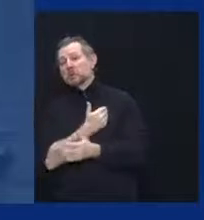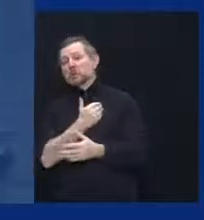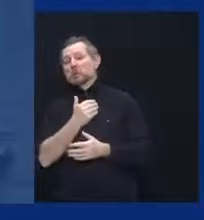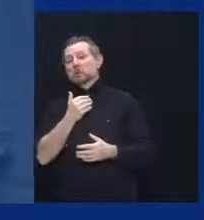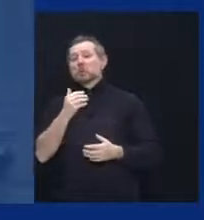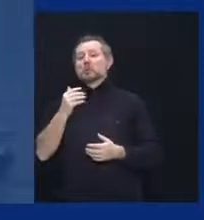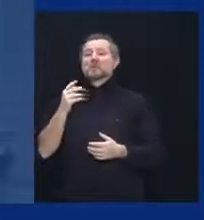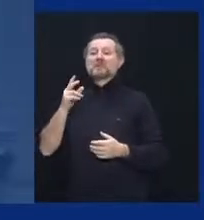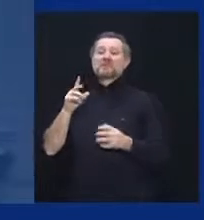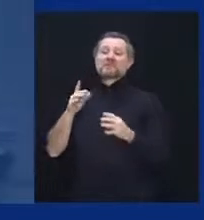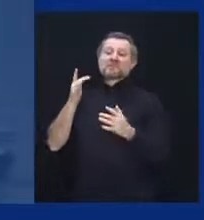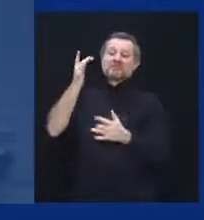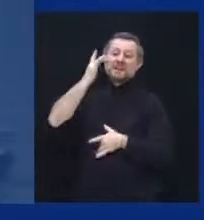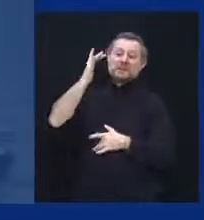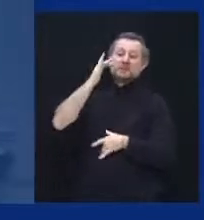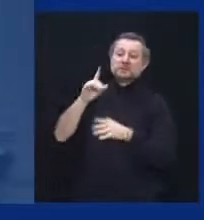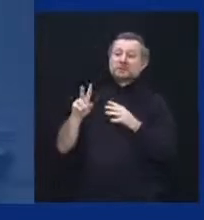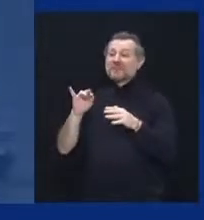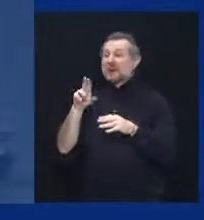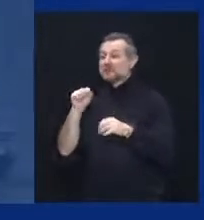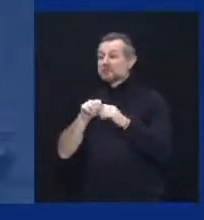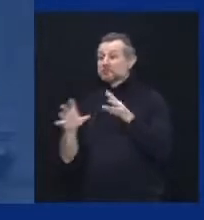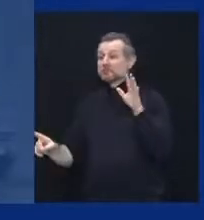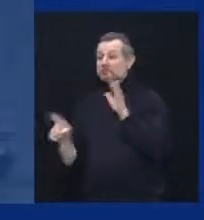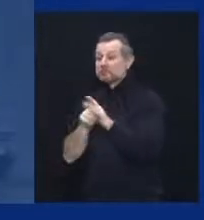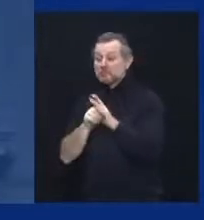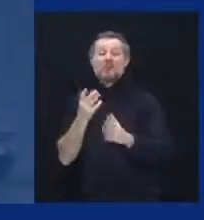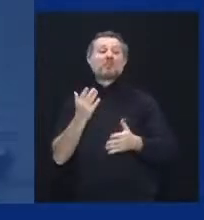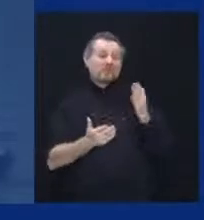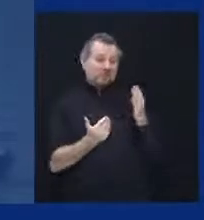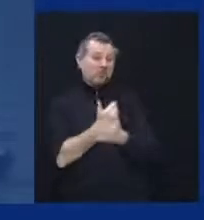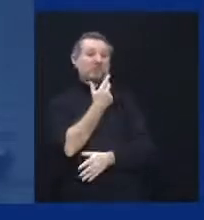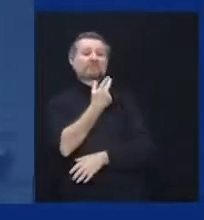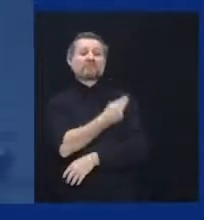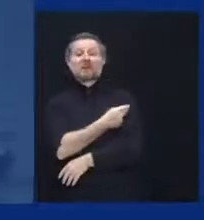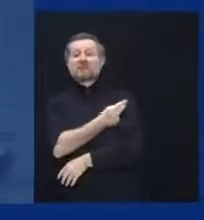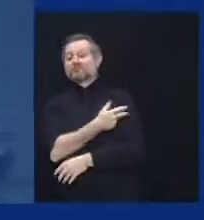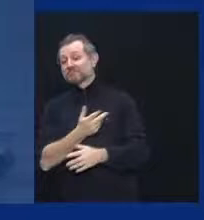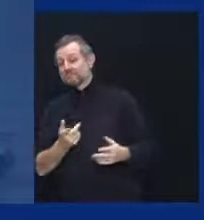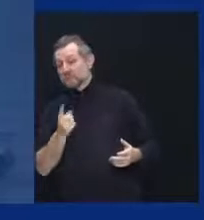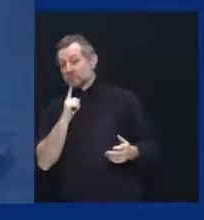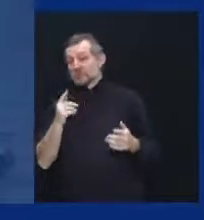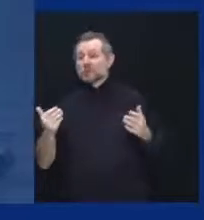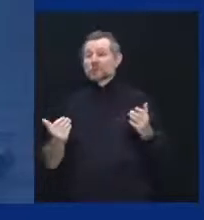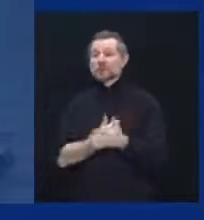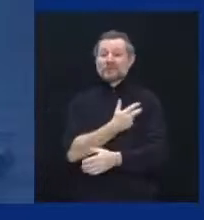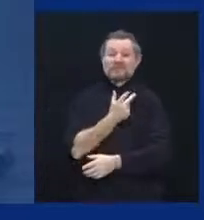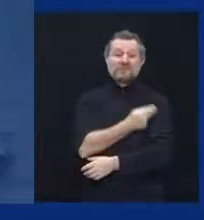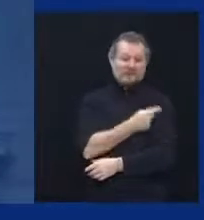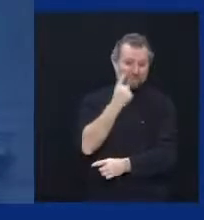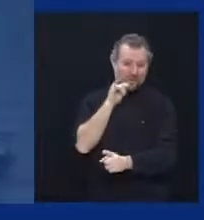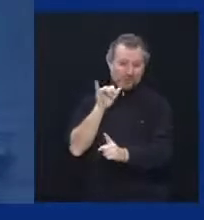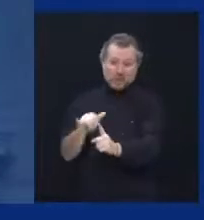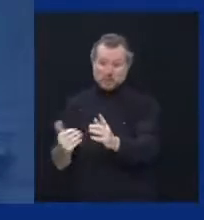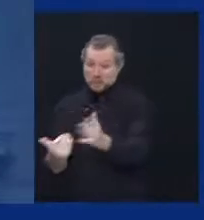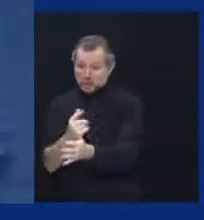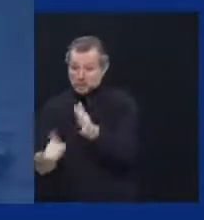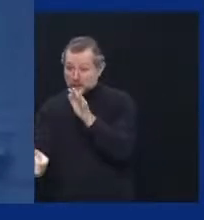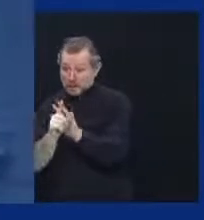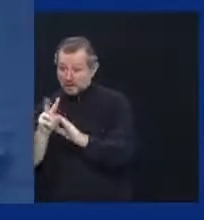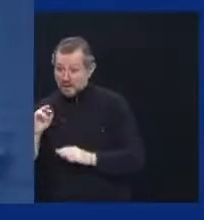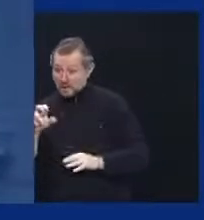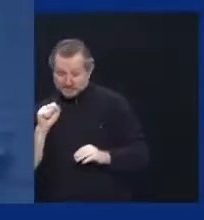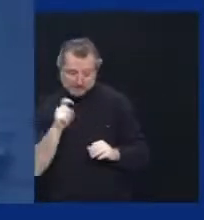that requires a new vaccine and a new booster shot, if you will. This is going to